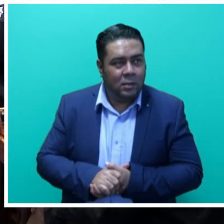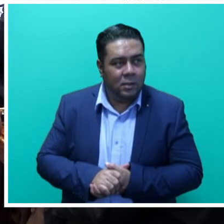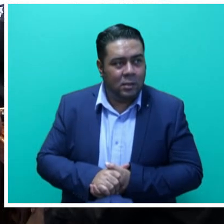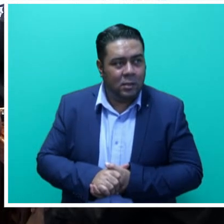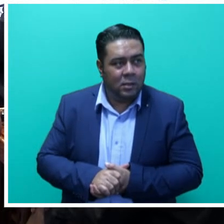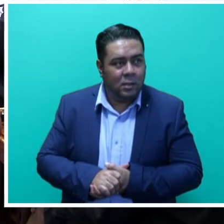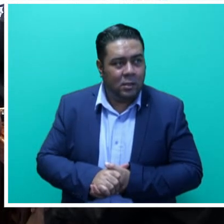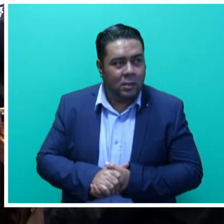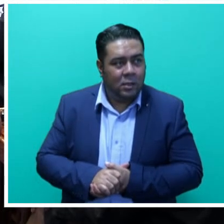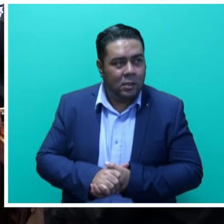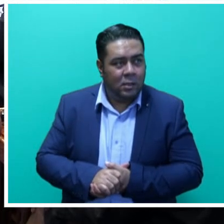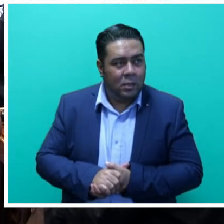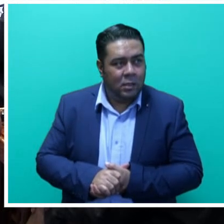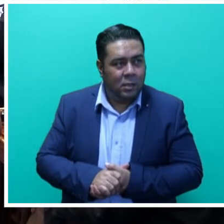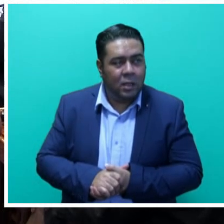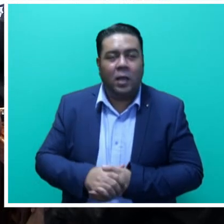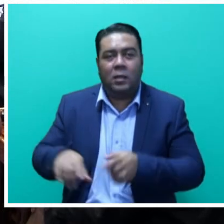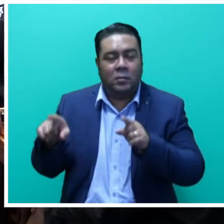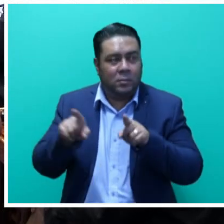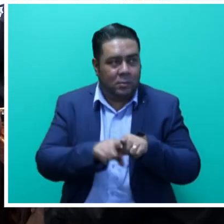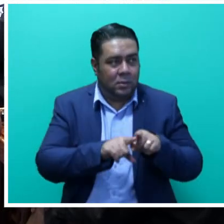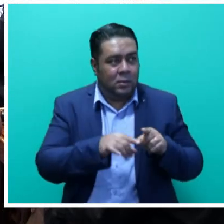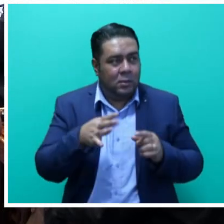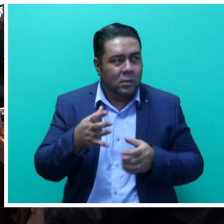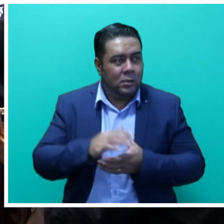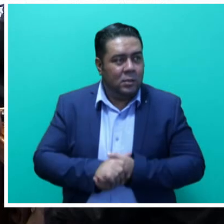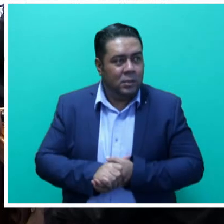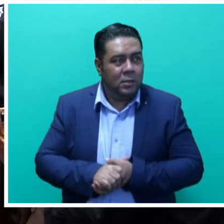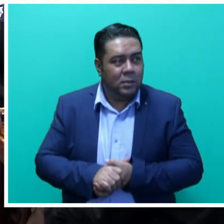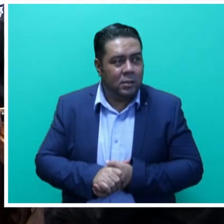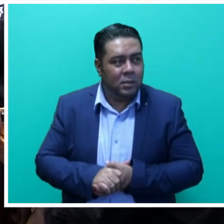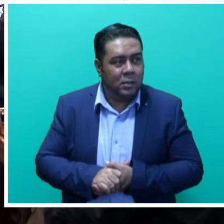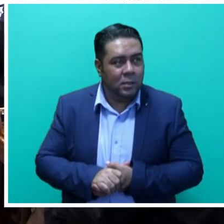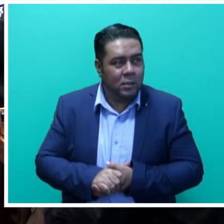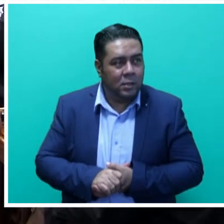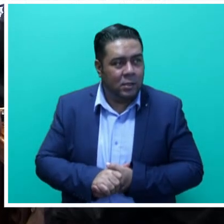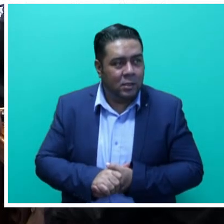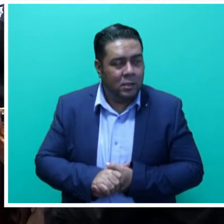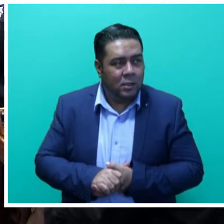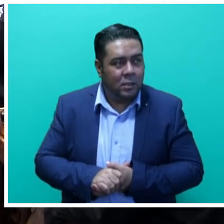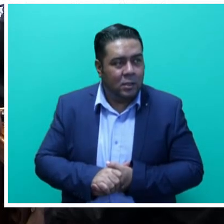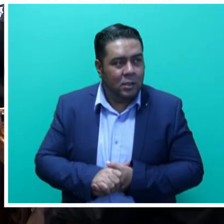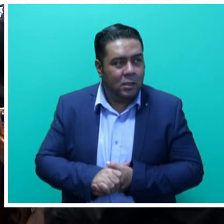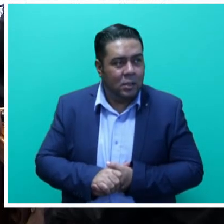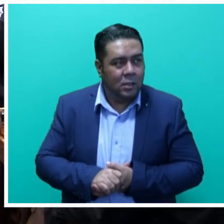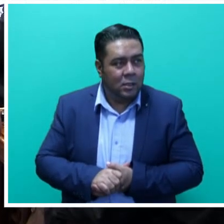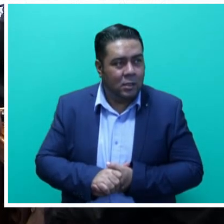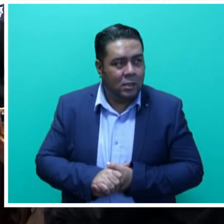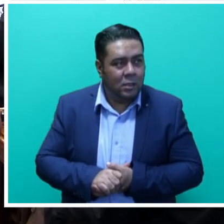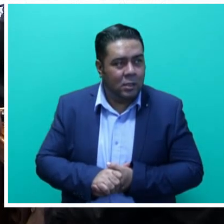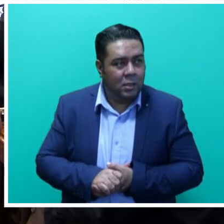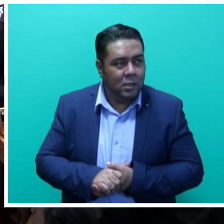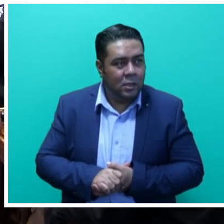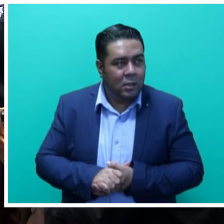passenger experience, and meet ICAO safety and security regulations. At this juncture, let me just